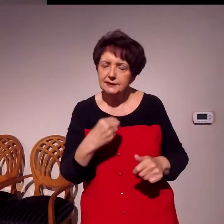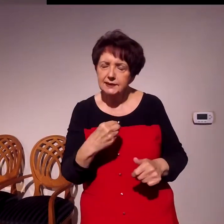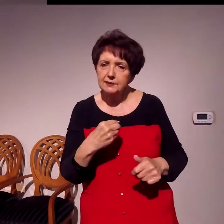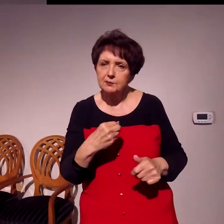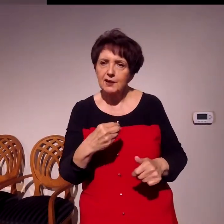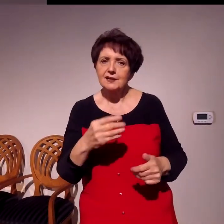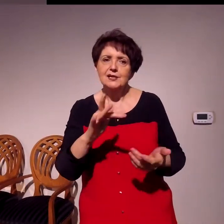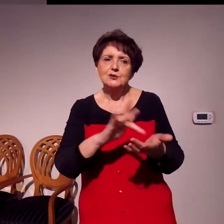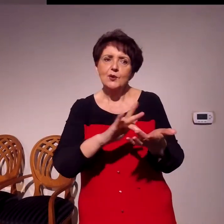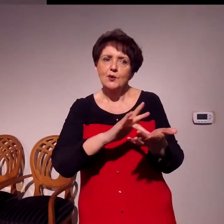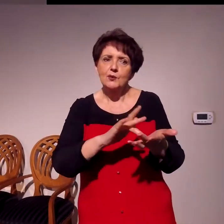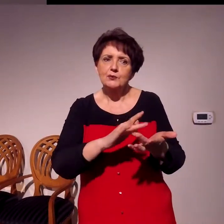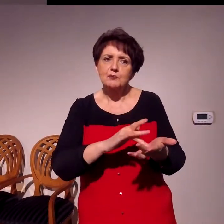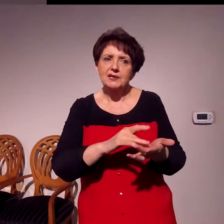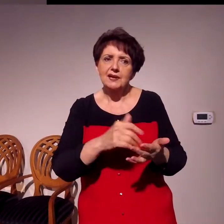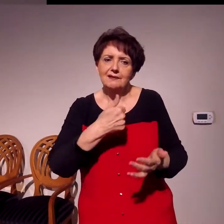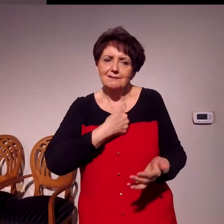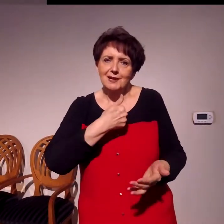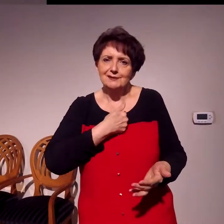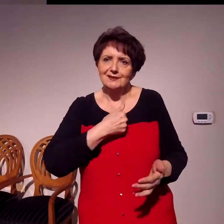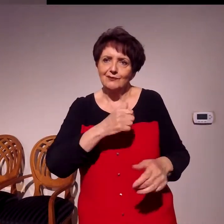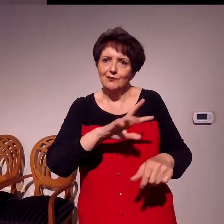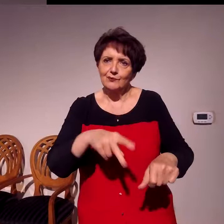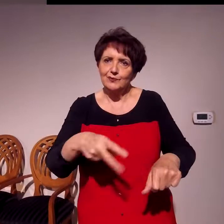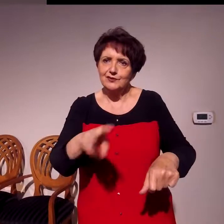with potato chips.